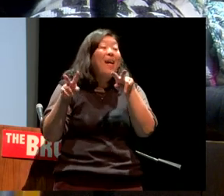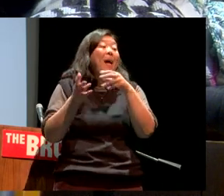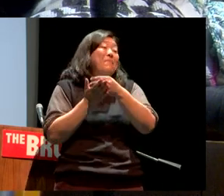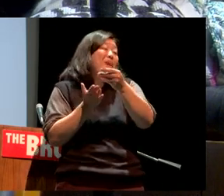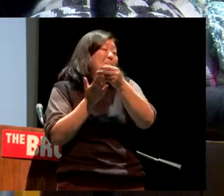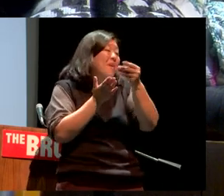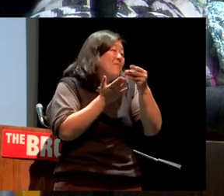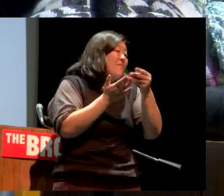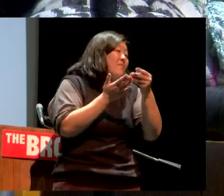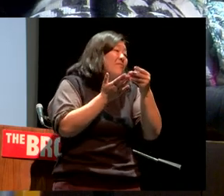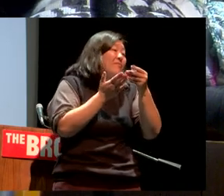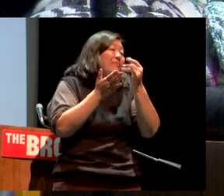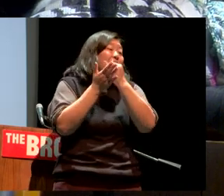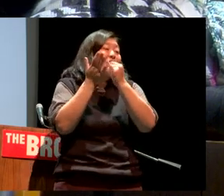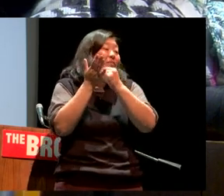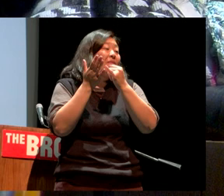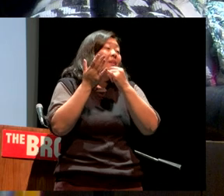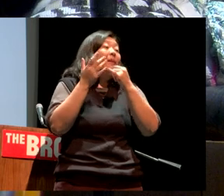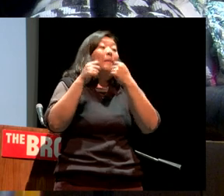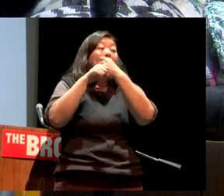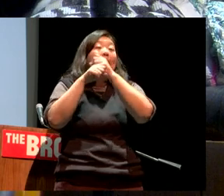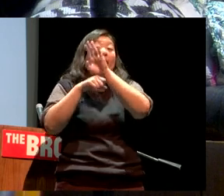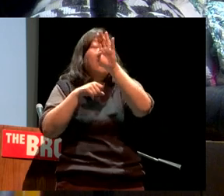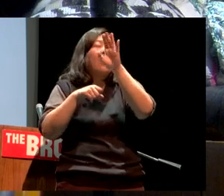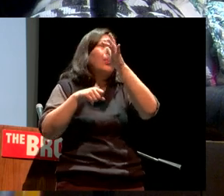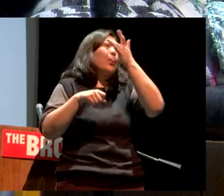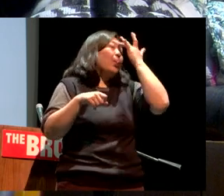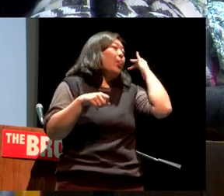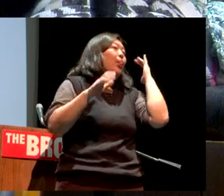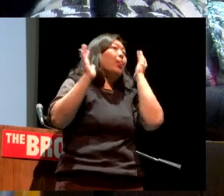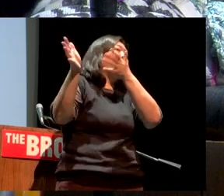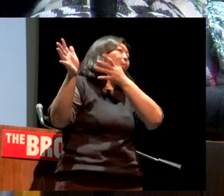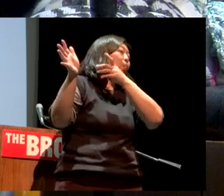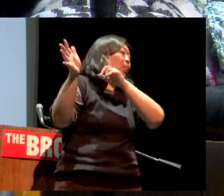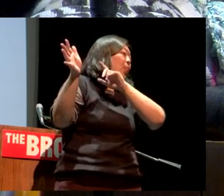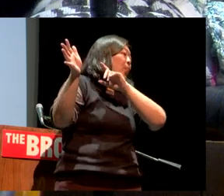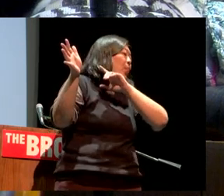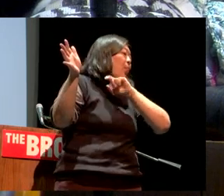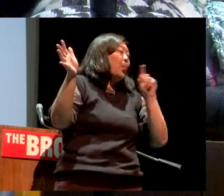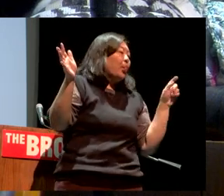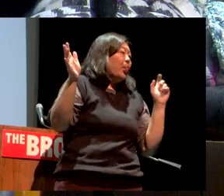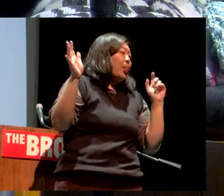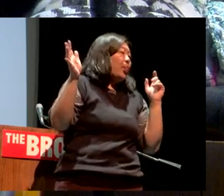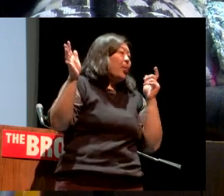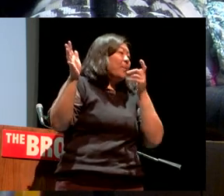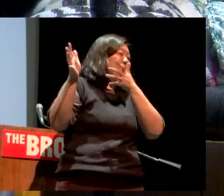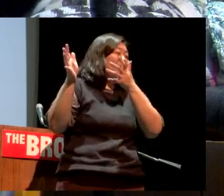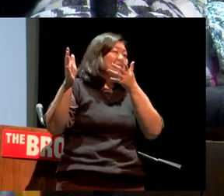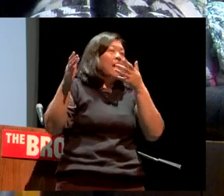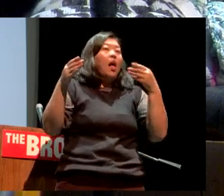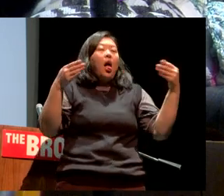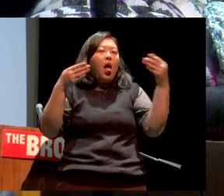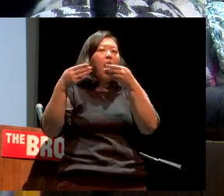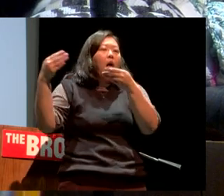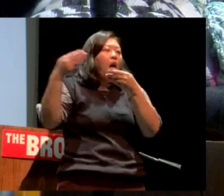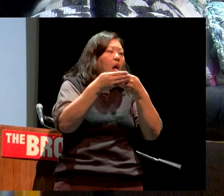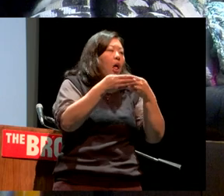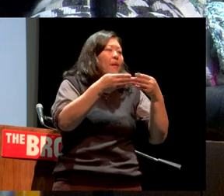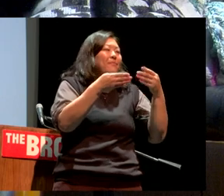publications that people forgot about, and they put them together and they auction it off for,